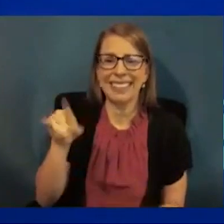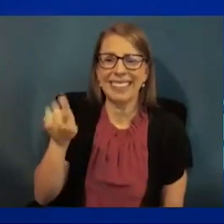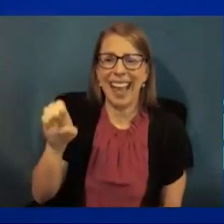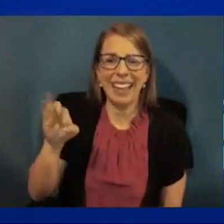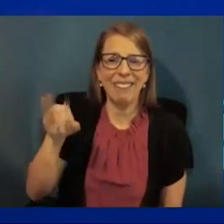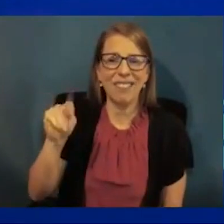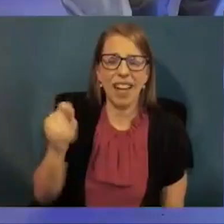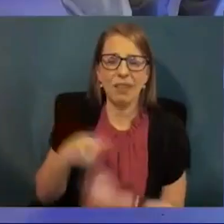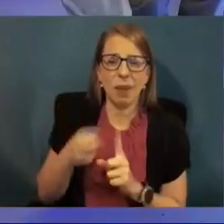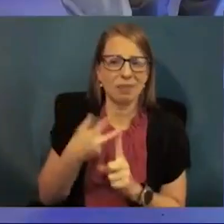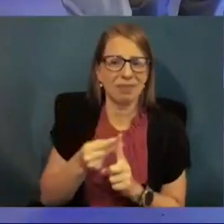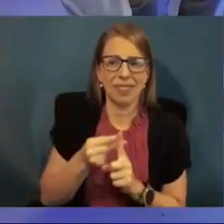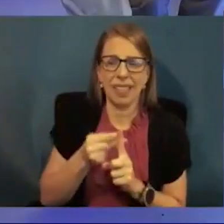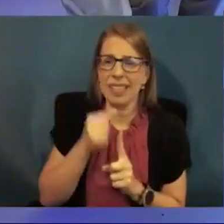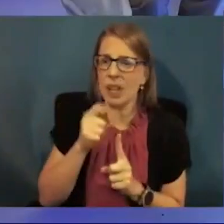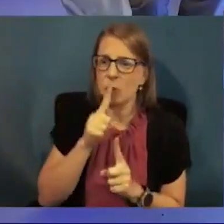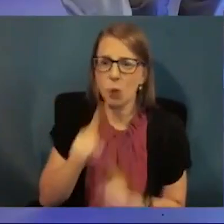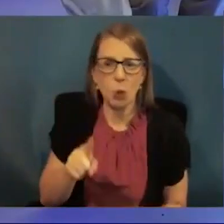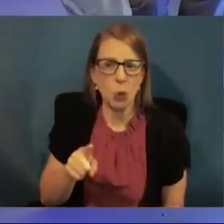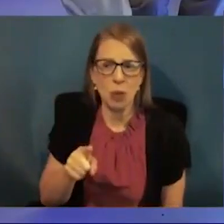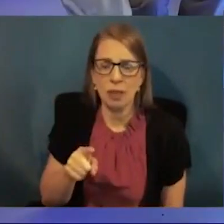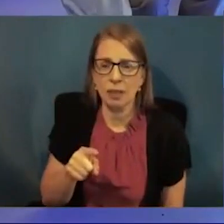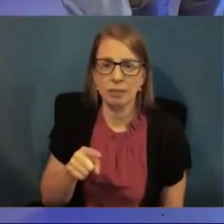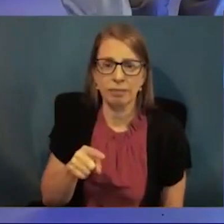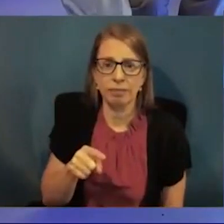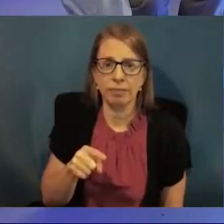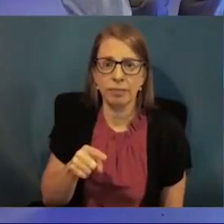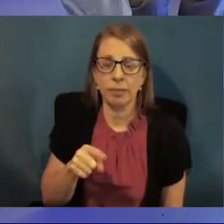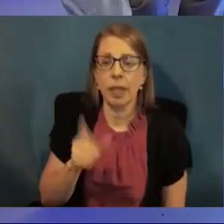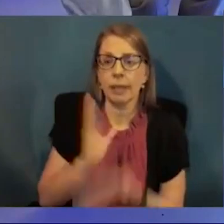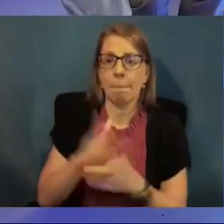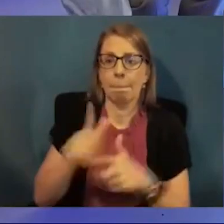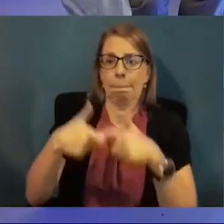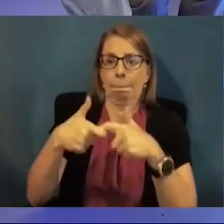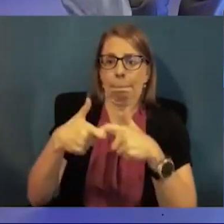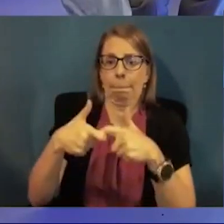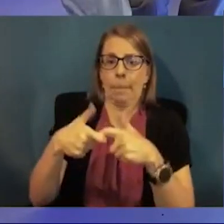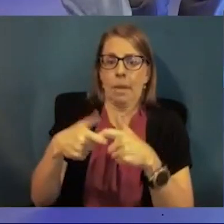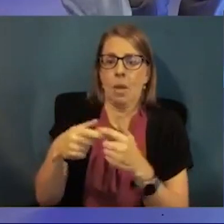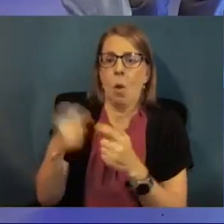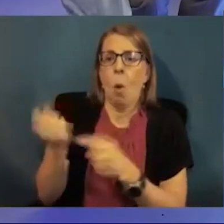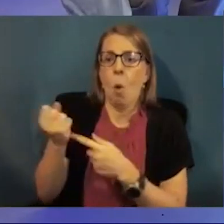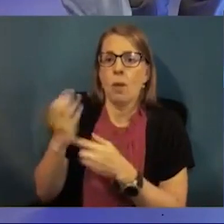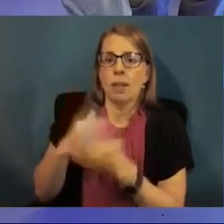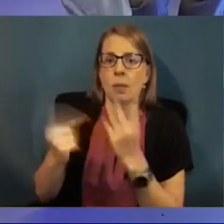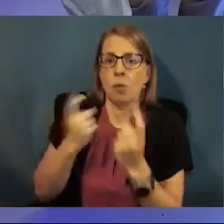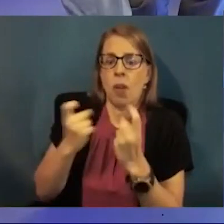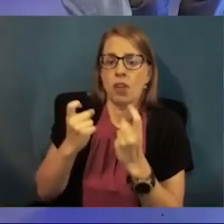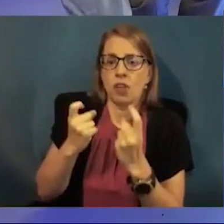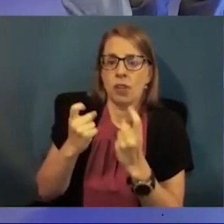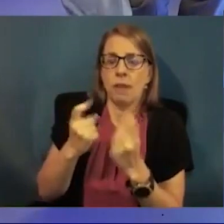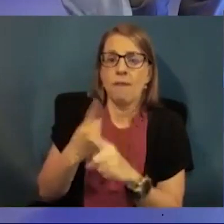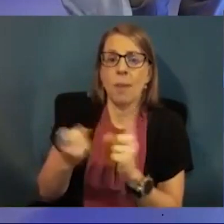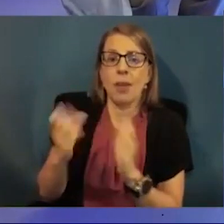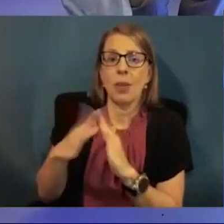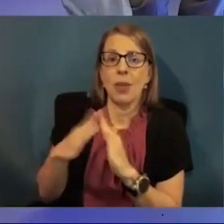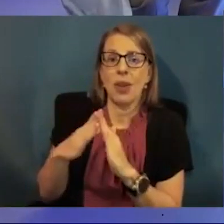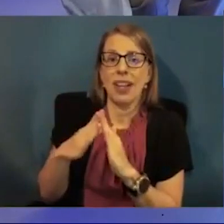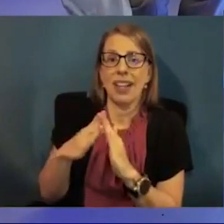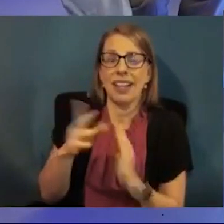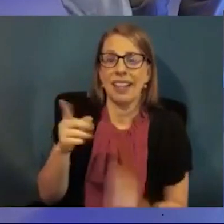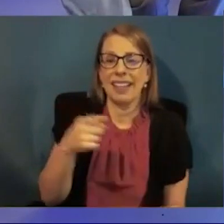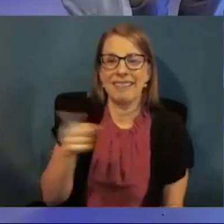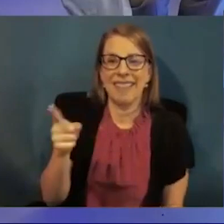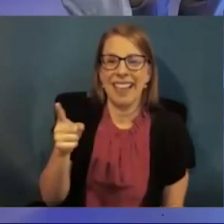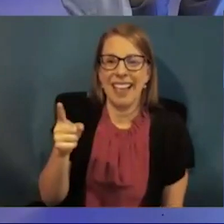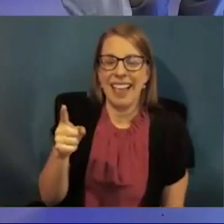true. All right, I'm going to stop us. I'm going to hang on to some of these questions that are coming in from our community, and the guys are really happy. I usually go over. I